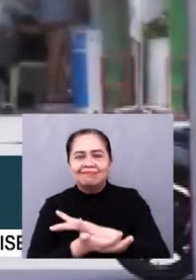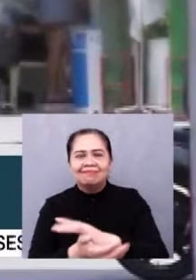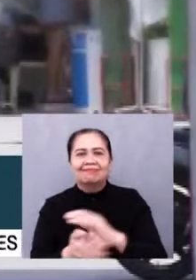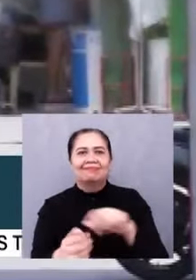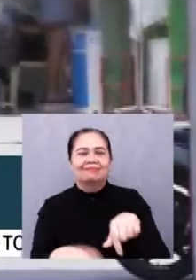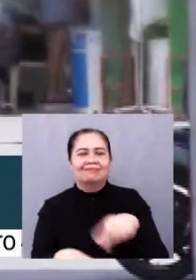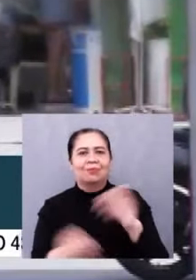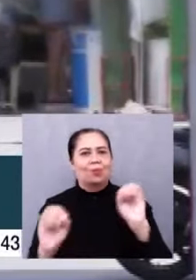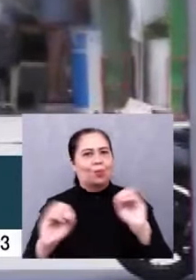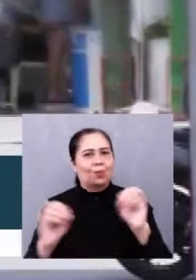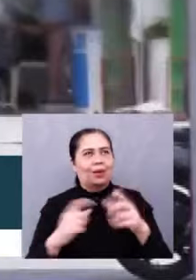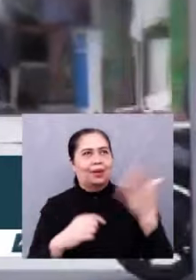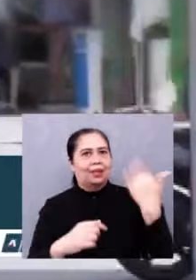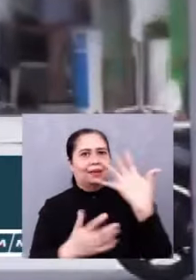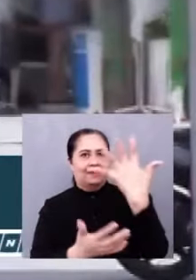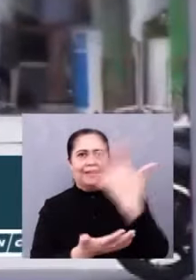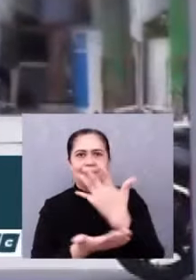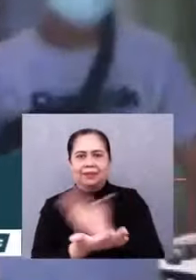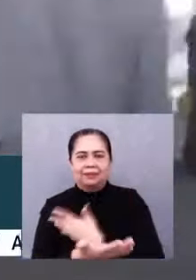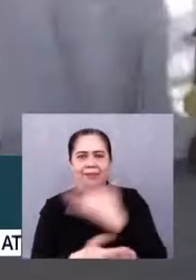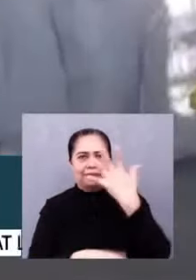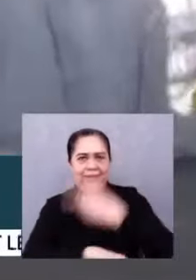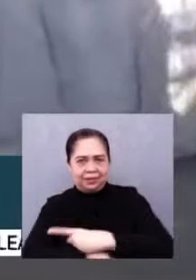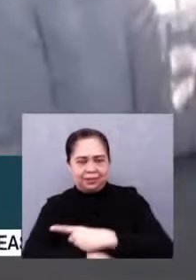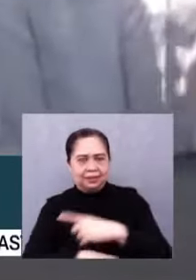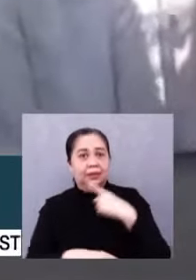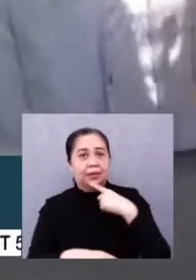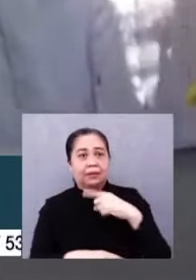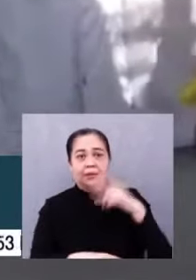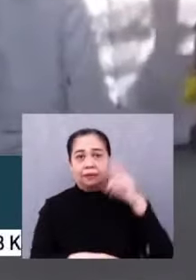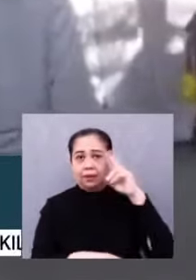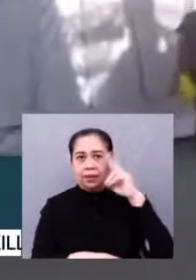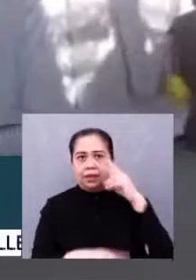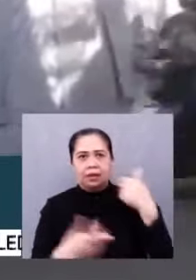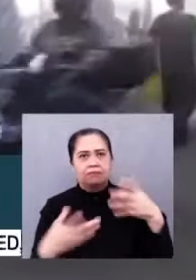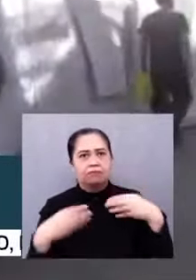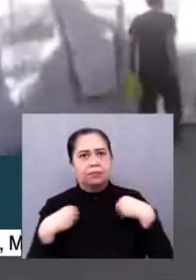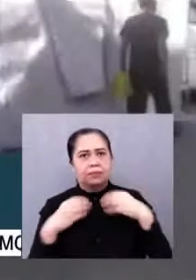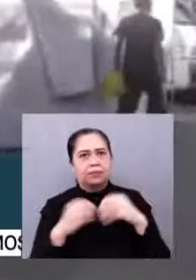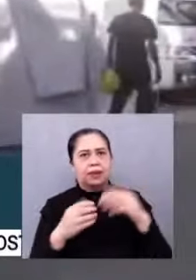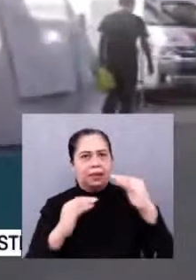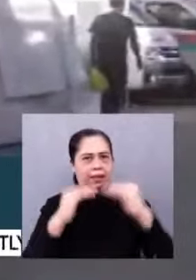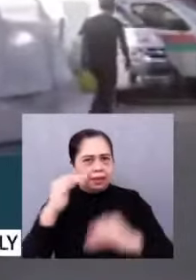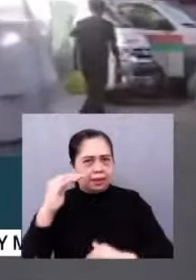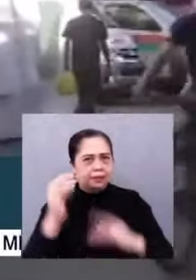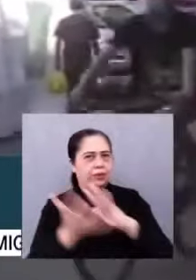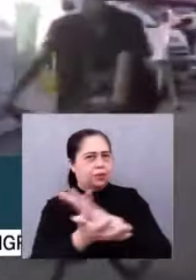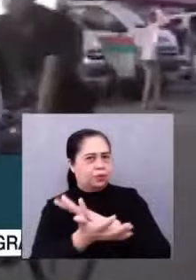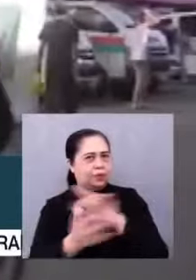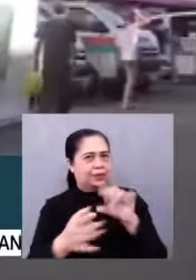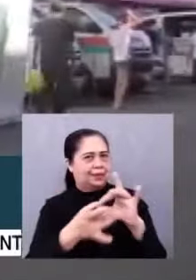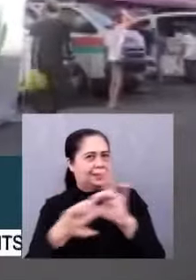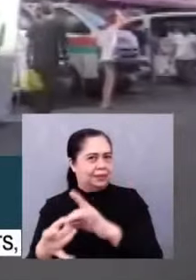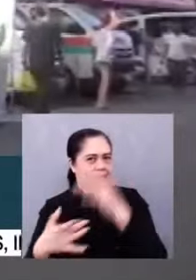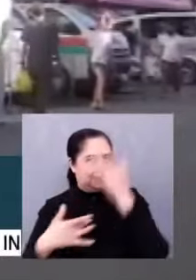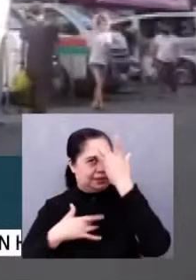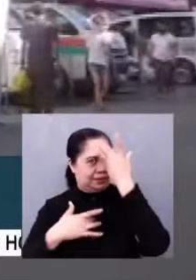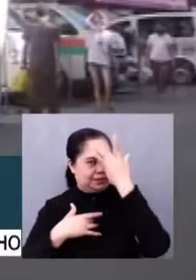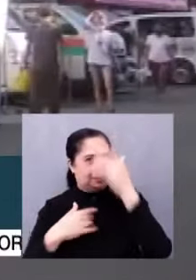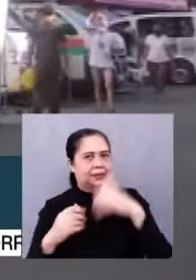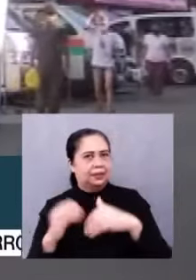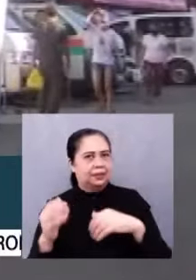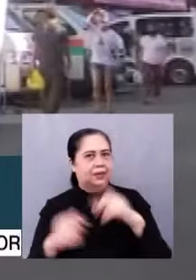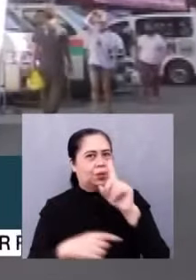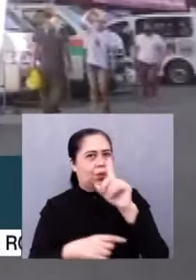in the last 5 days. Vega adds they've been receiving less COVID-19 related calls in the one